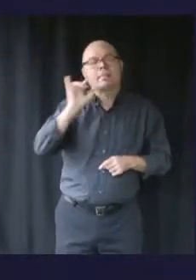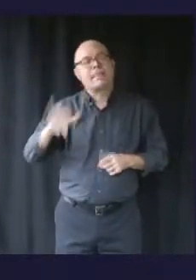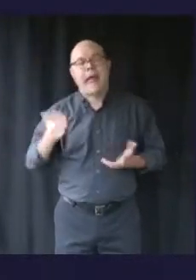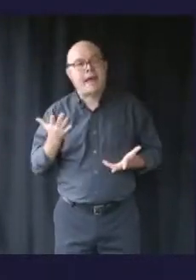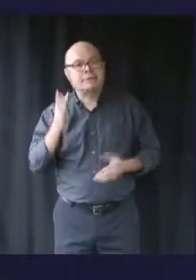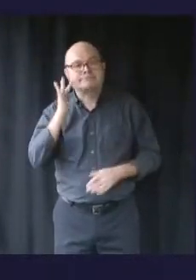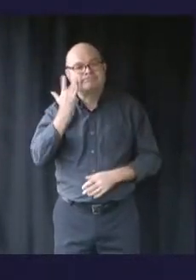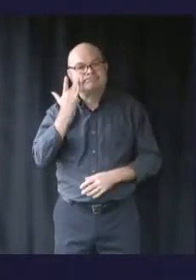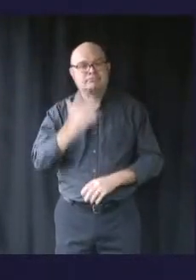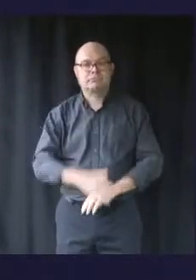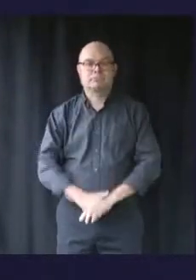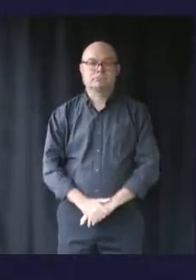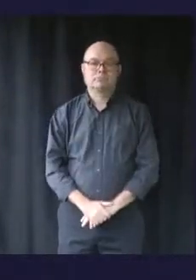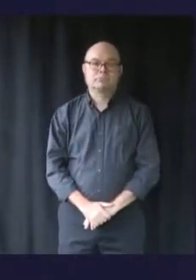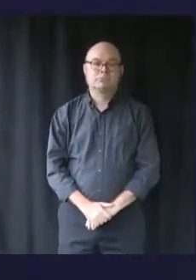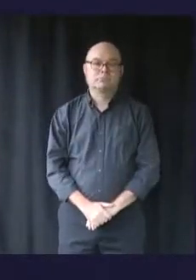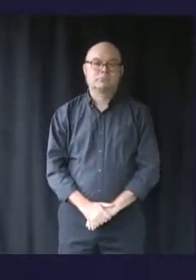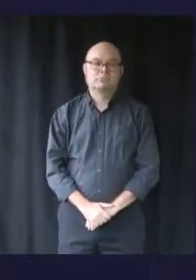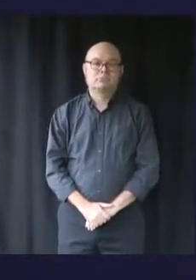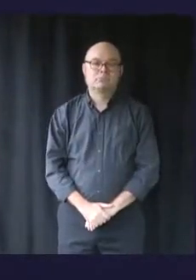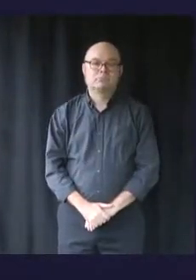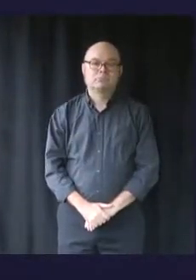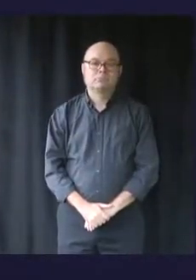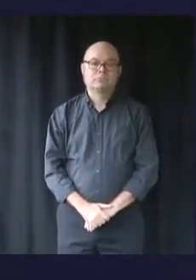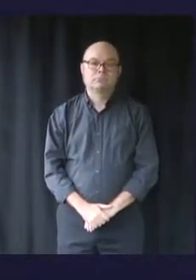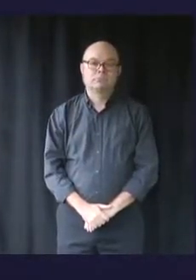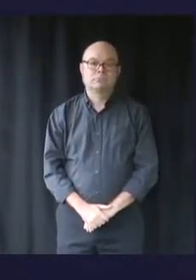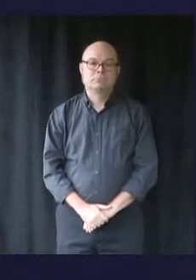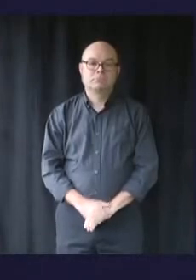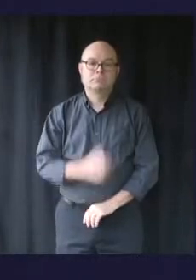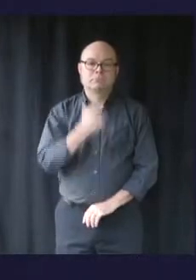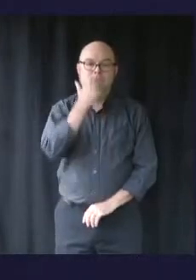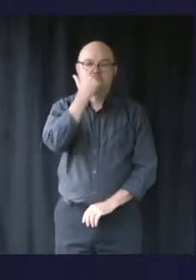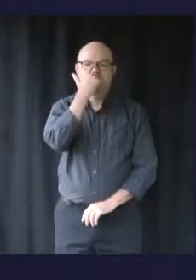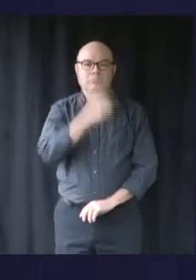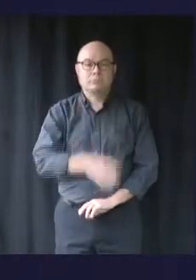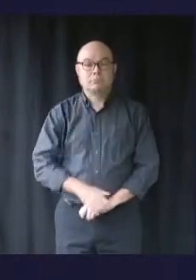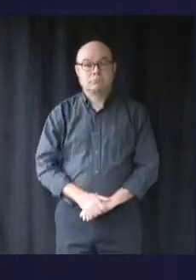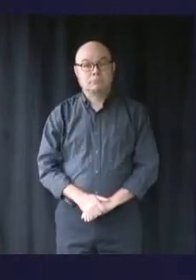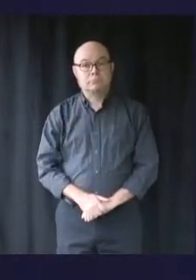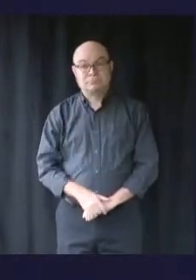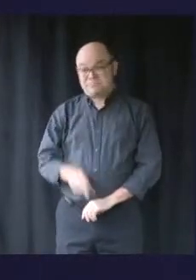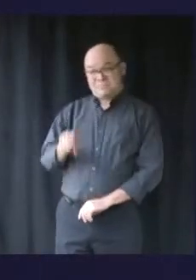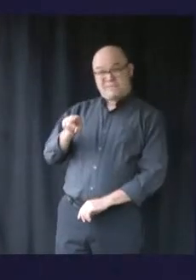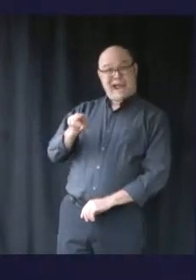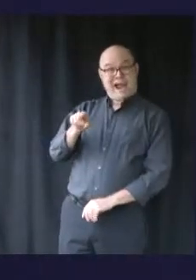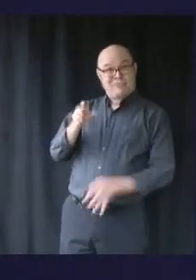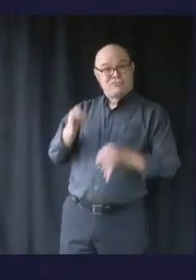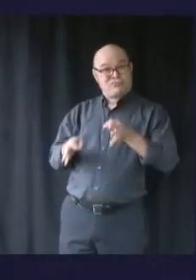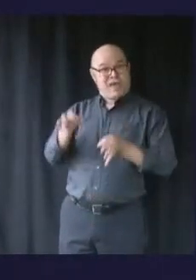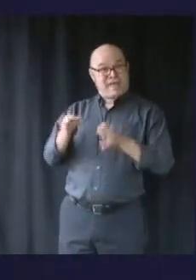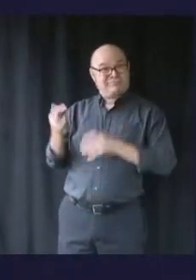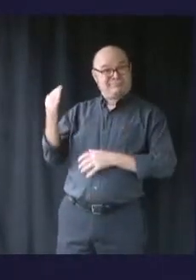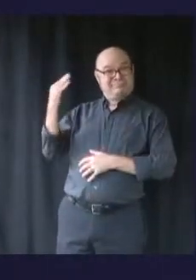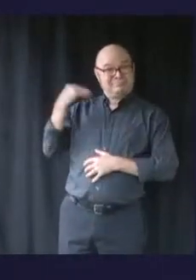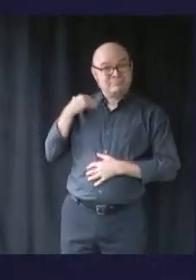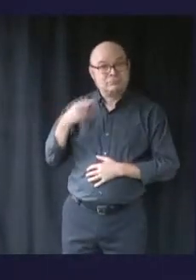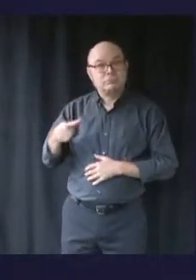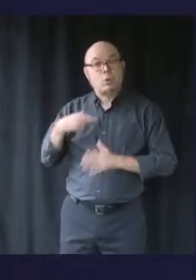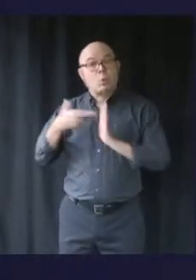It elevated our conception, as Chris said, of the rule of law. It set a